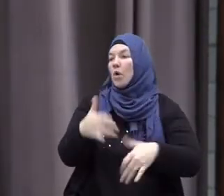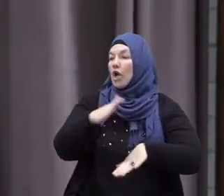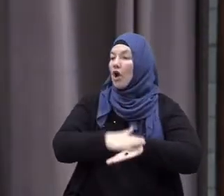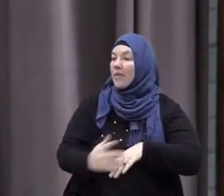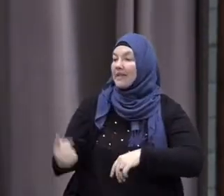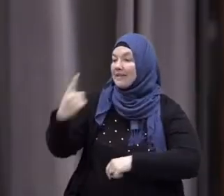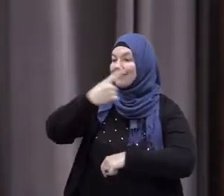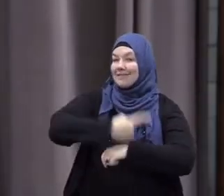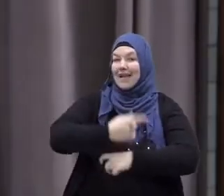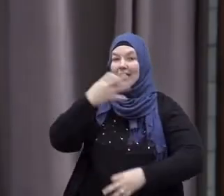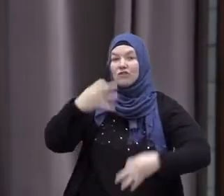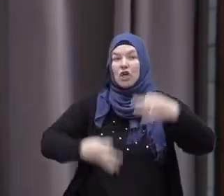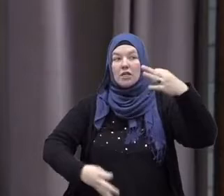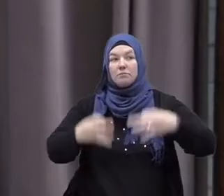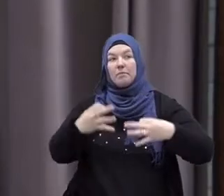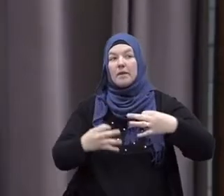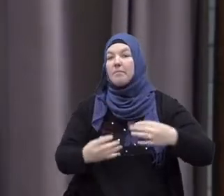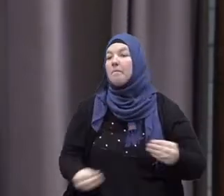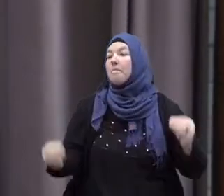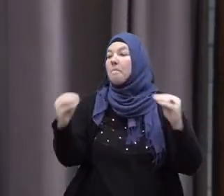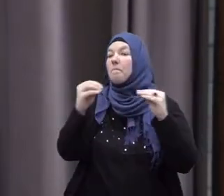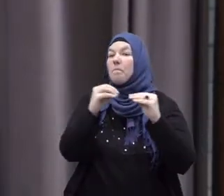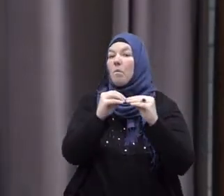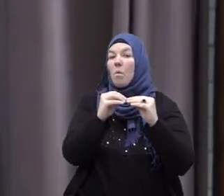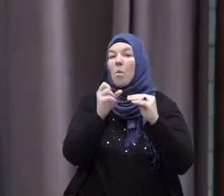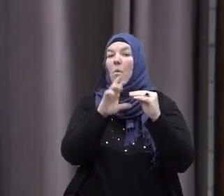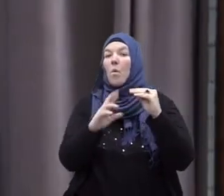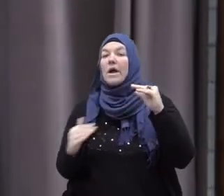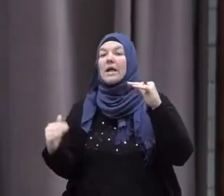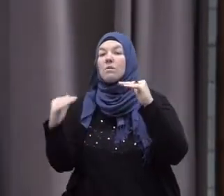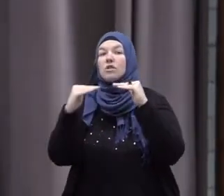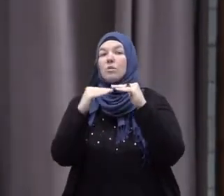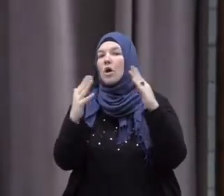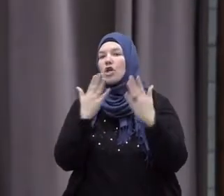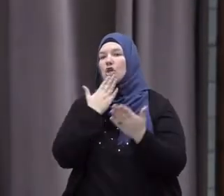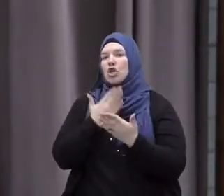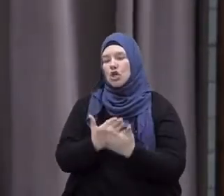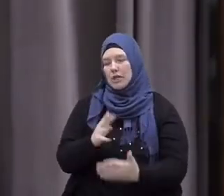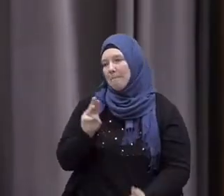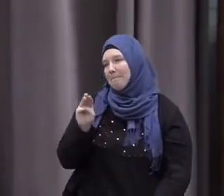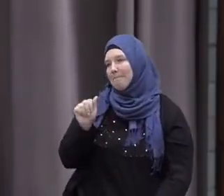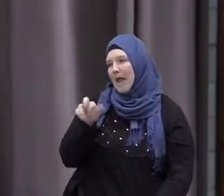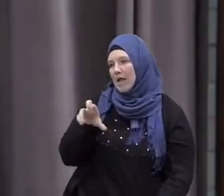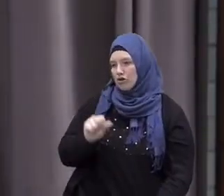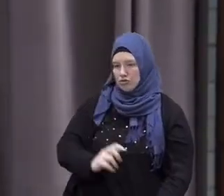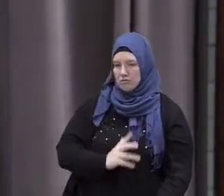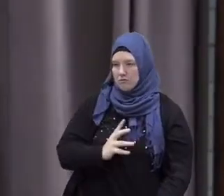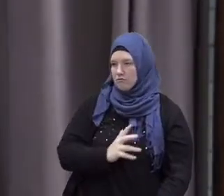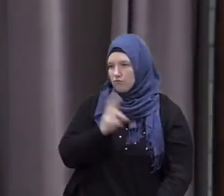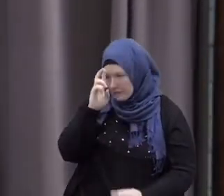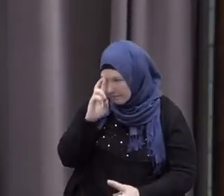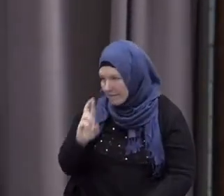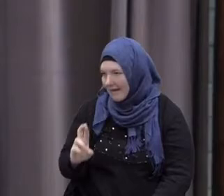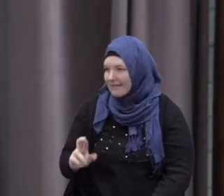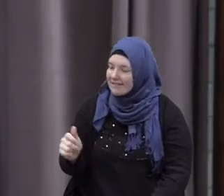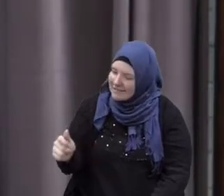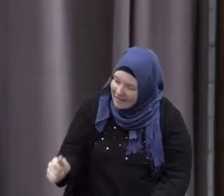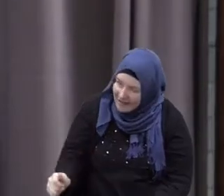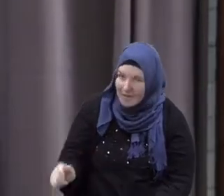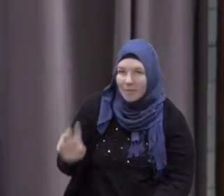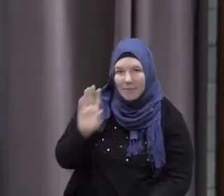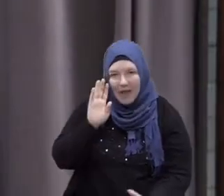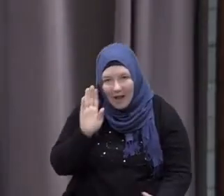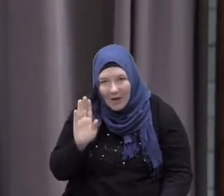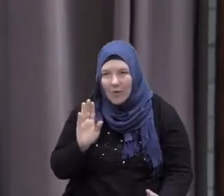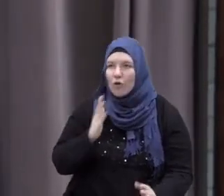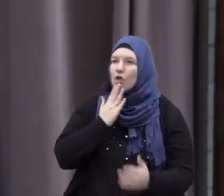for anybody more than or equal to good manners. Nothing equals